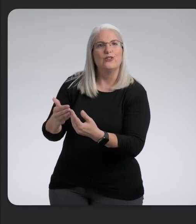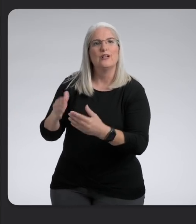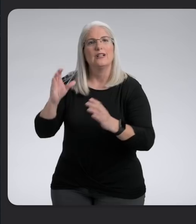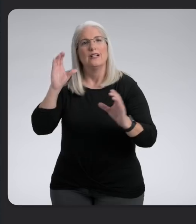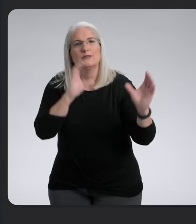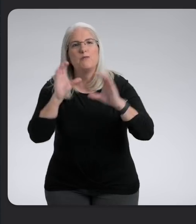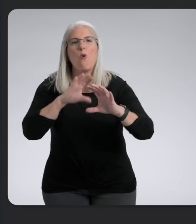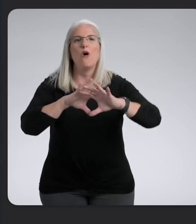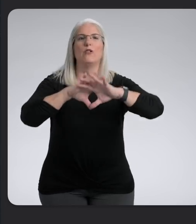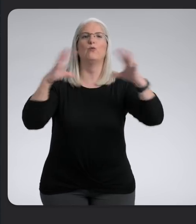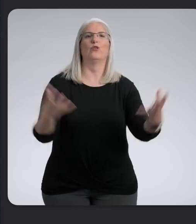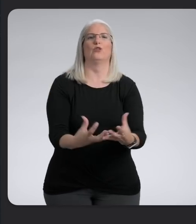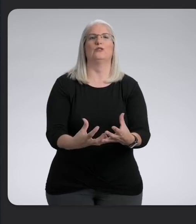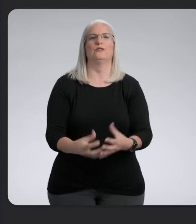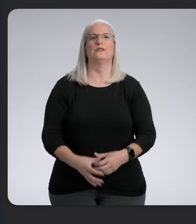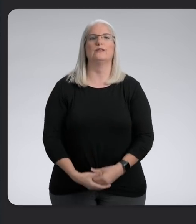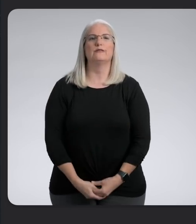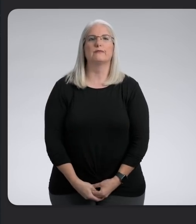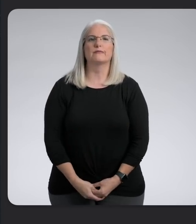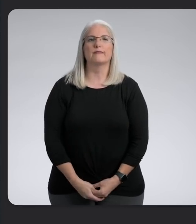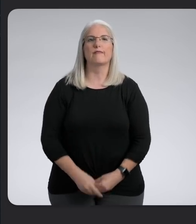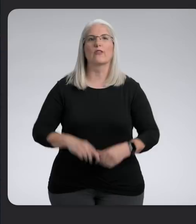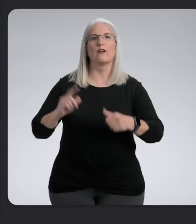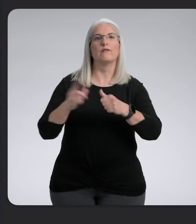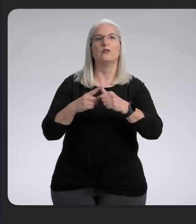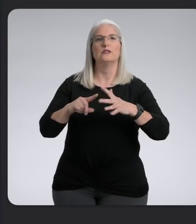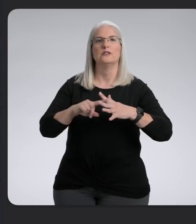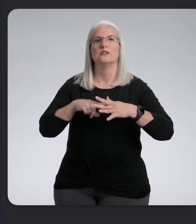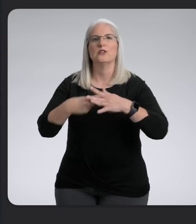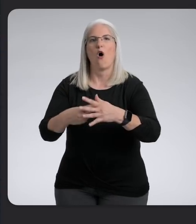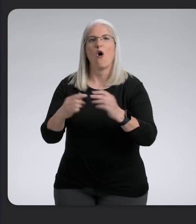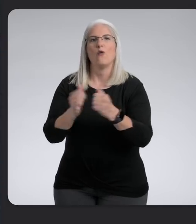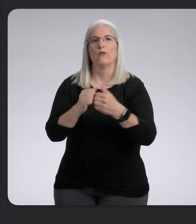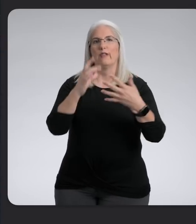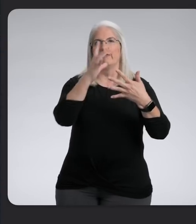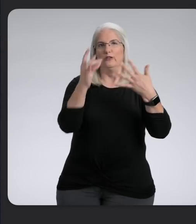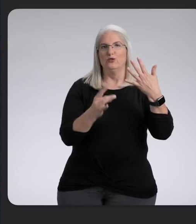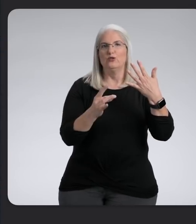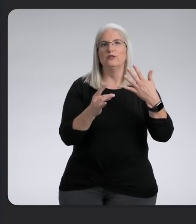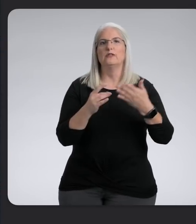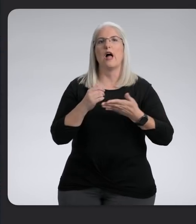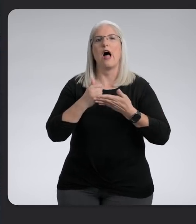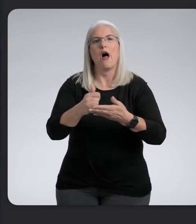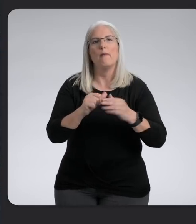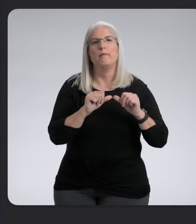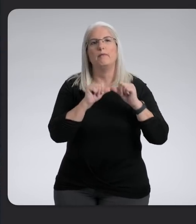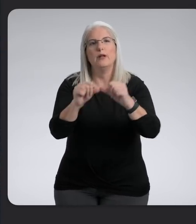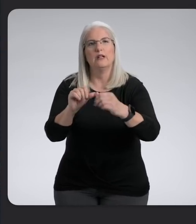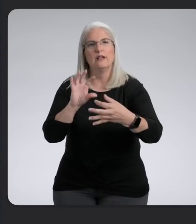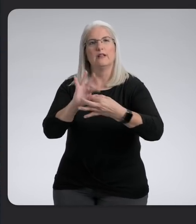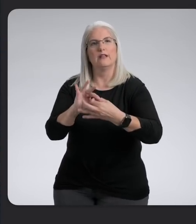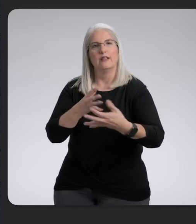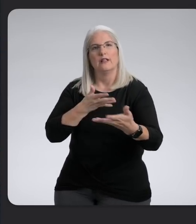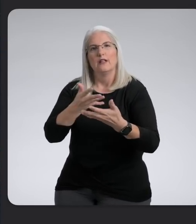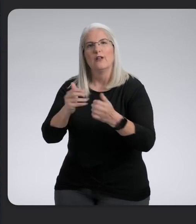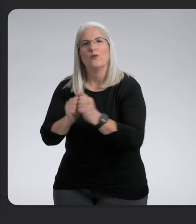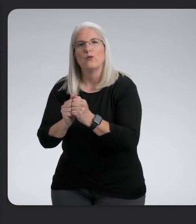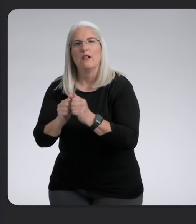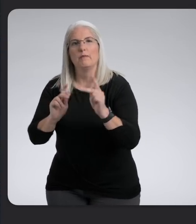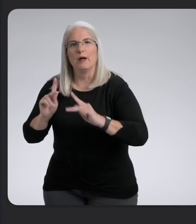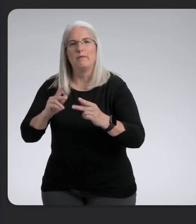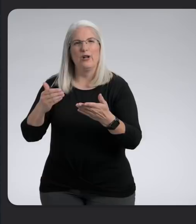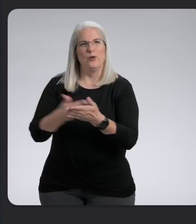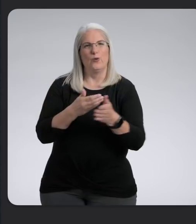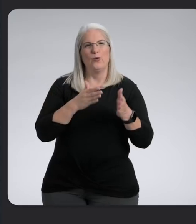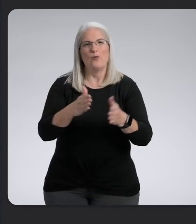you. Let's start off with features that will let you stay connected in brand new ways. In a year when figuring out how to